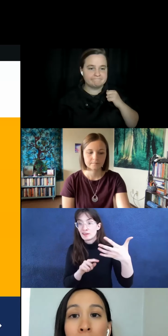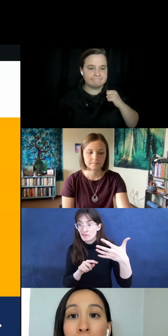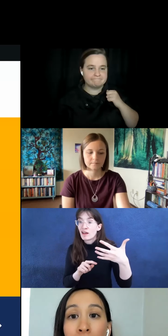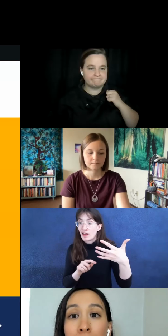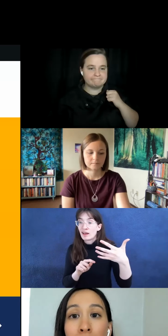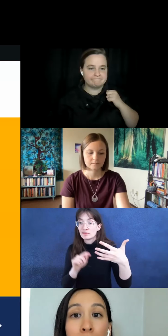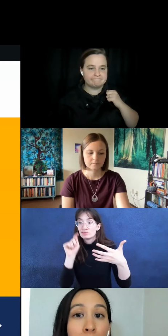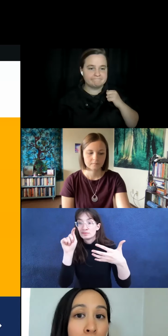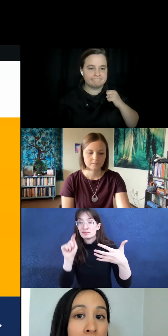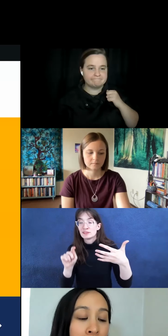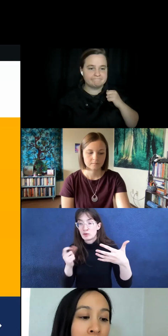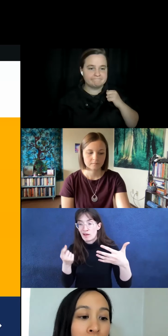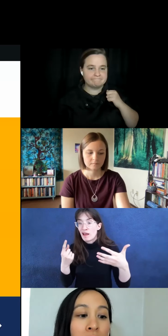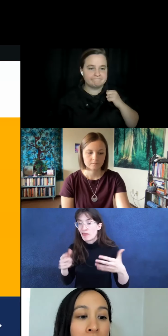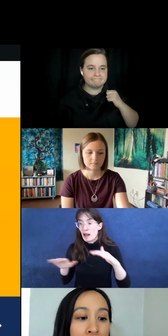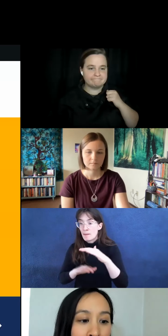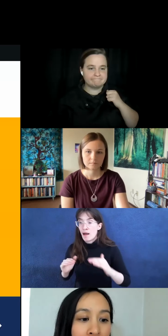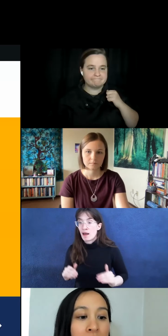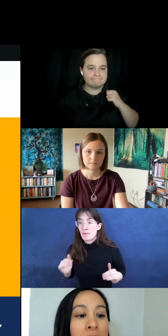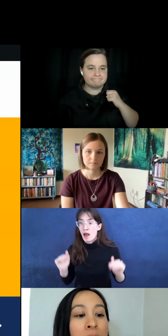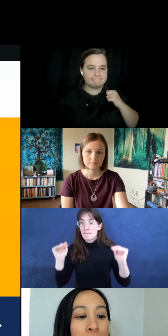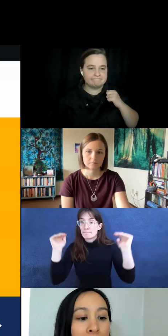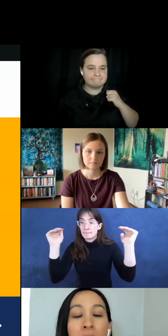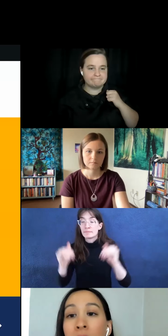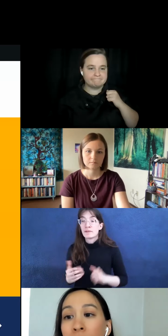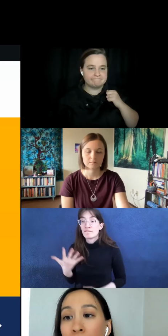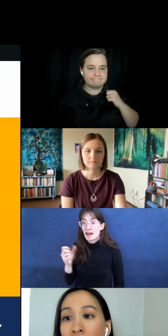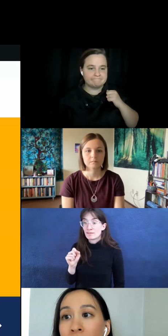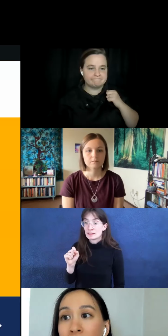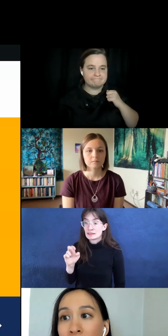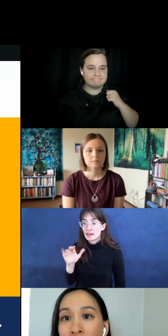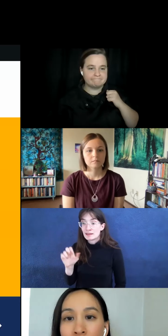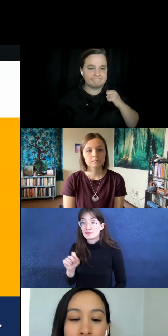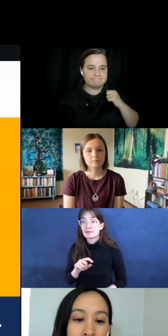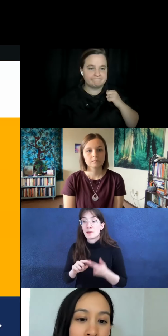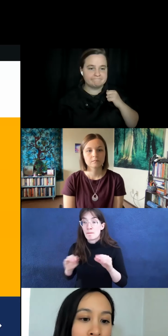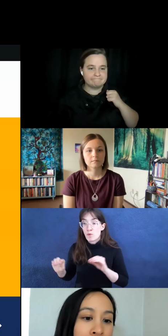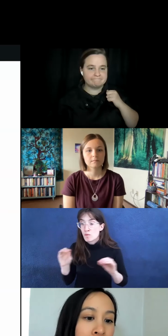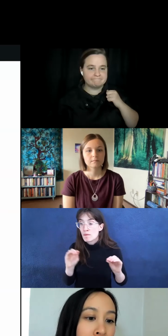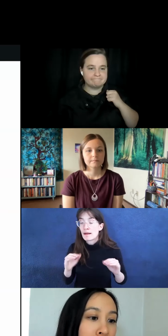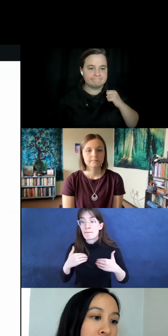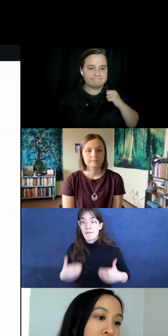that bottom up approach. So looking at 5 senses, movement, and bodily sensation.